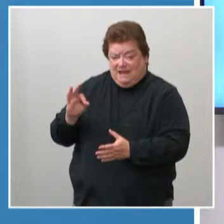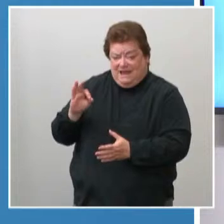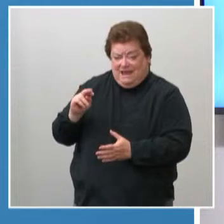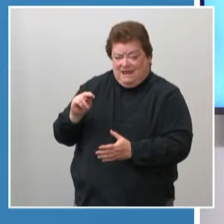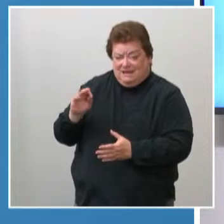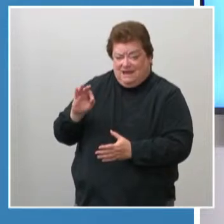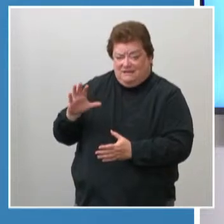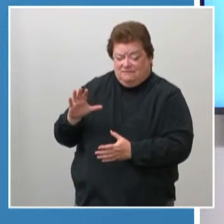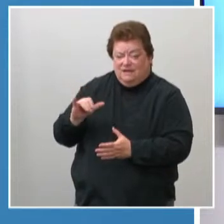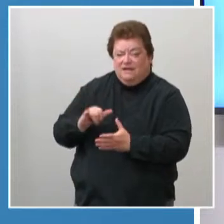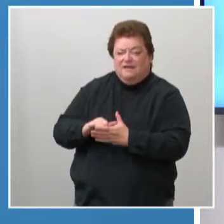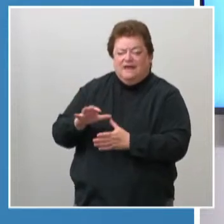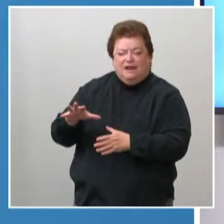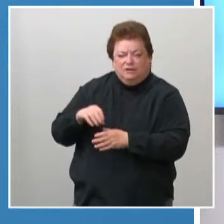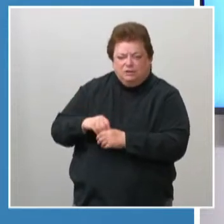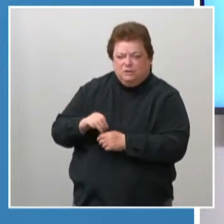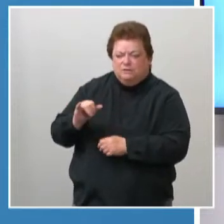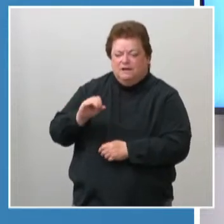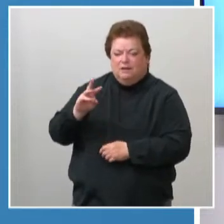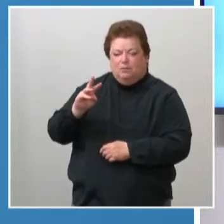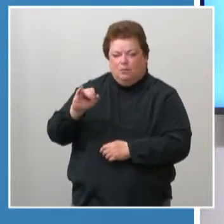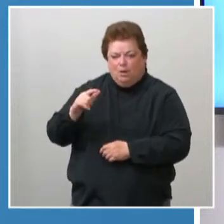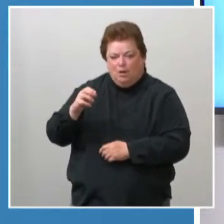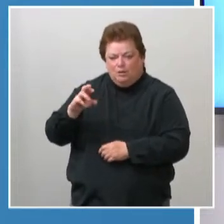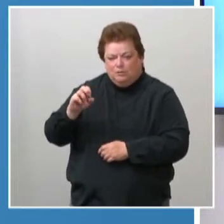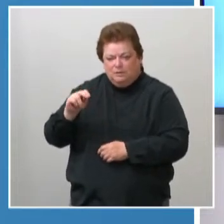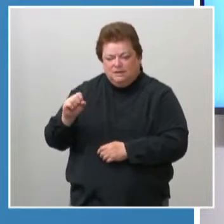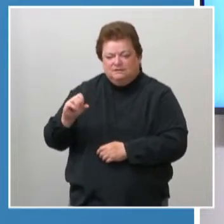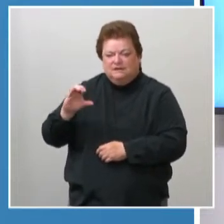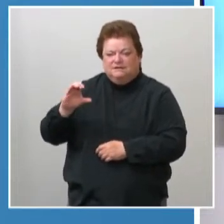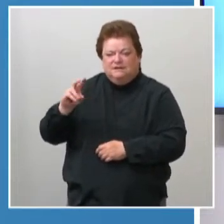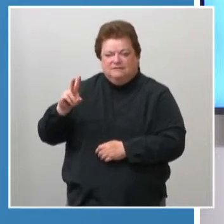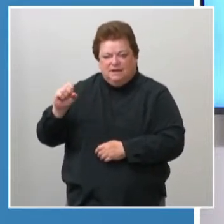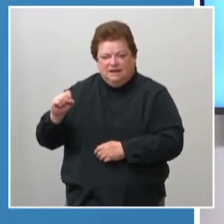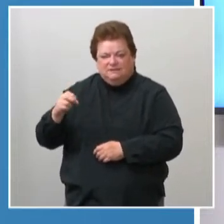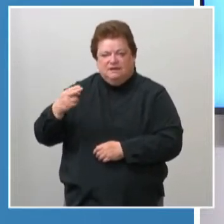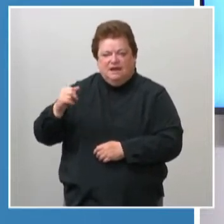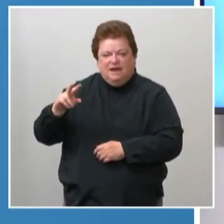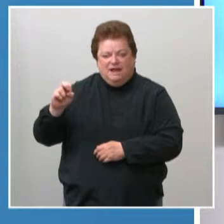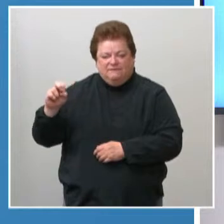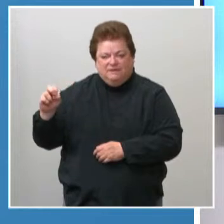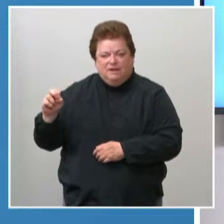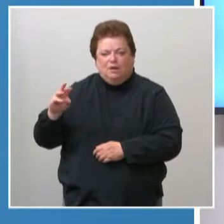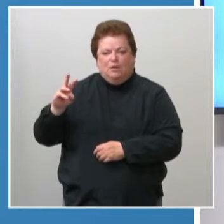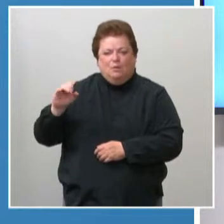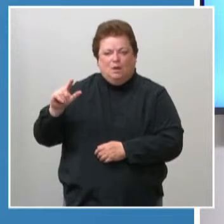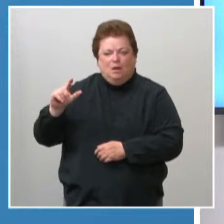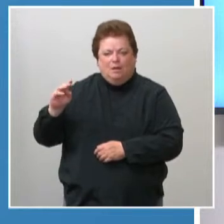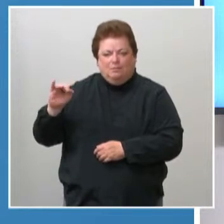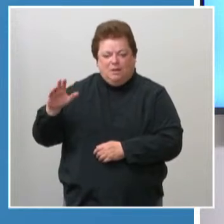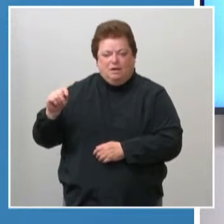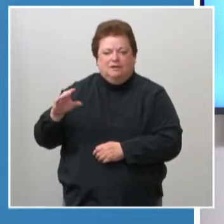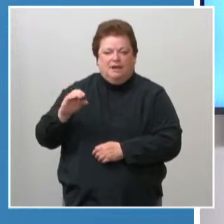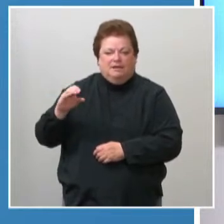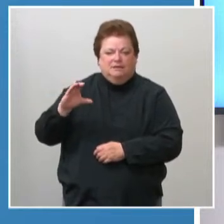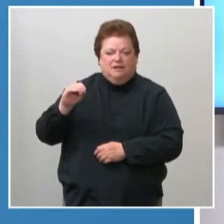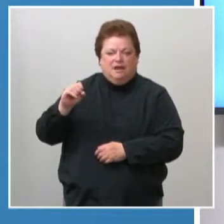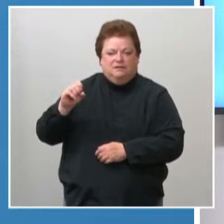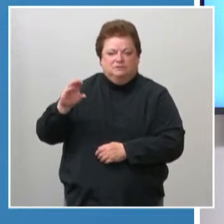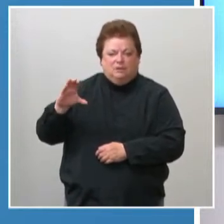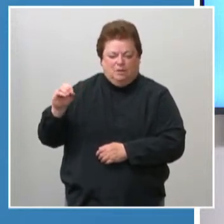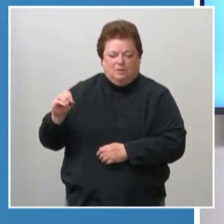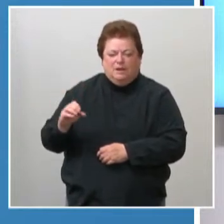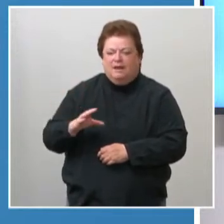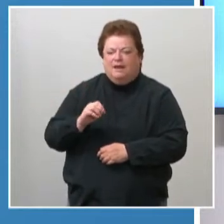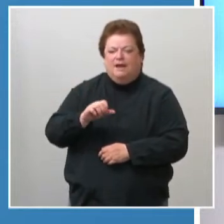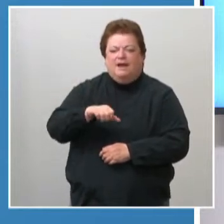masks include chains like Walgreens, CVS, Hy-Vee, Walmart, and Costco, as well